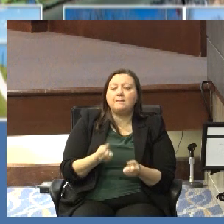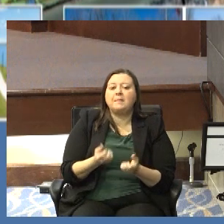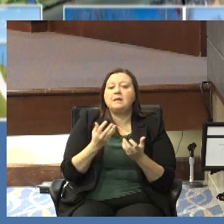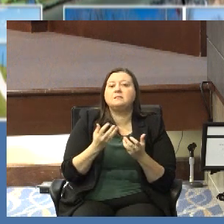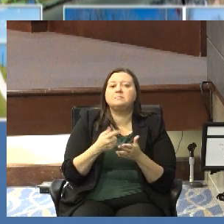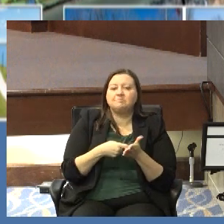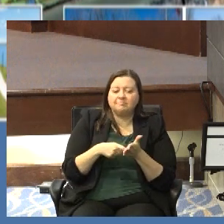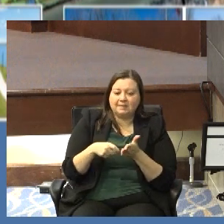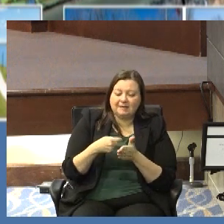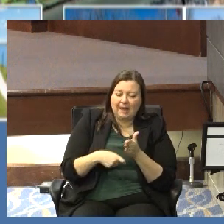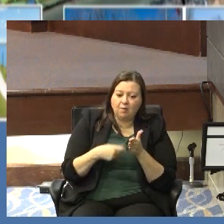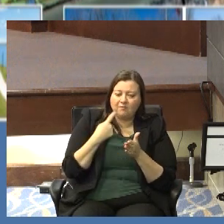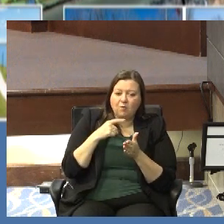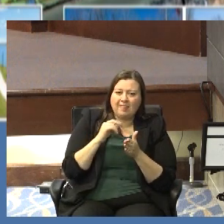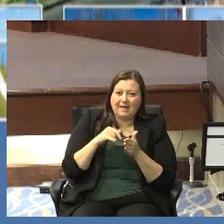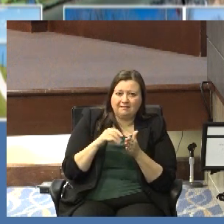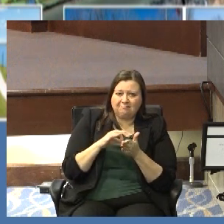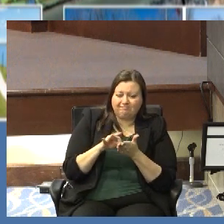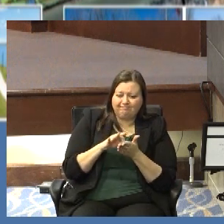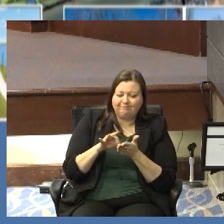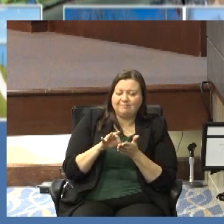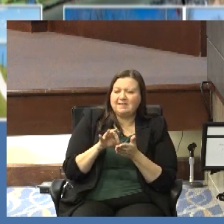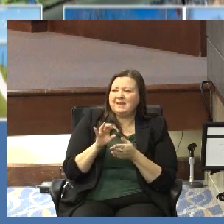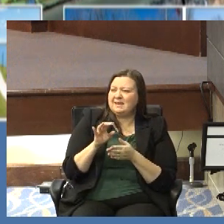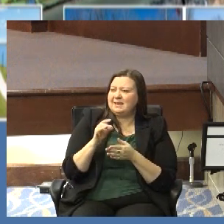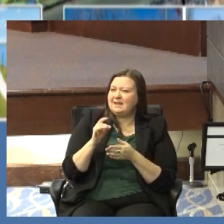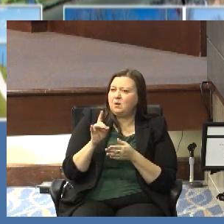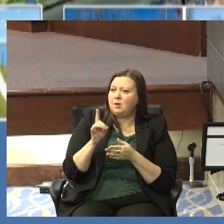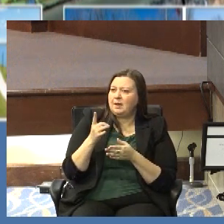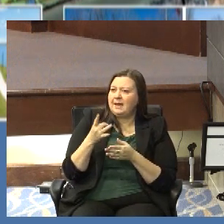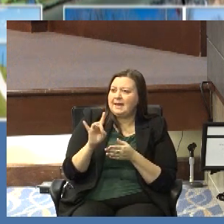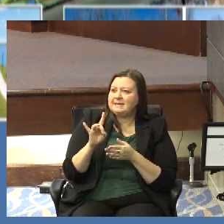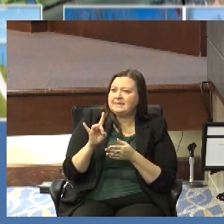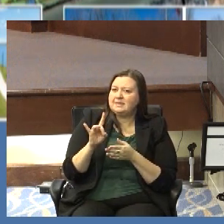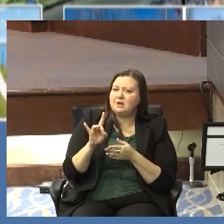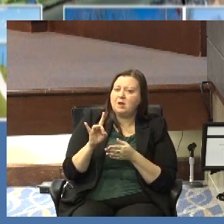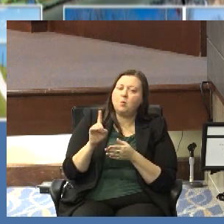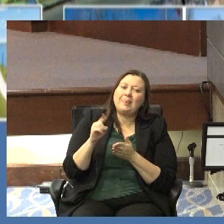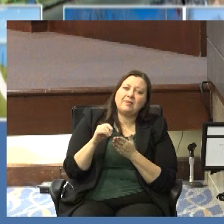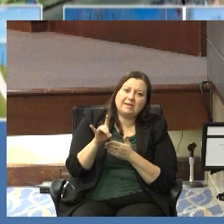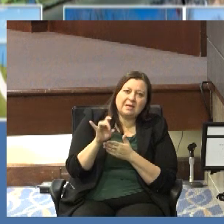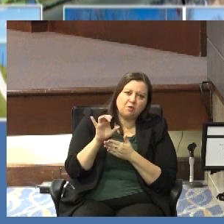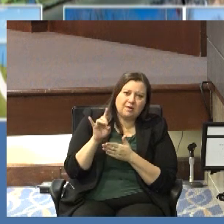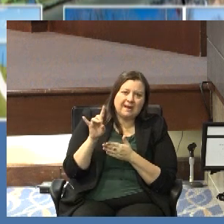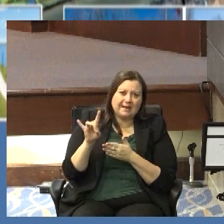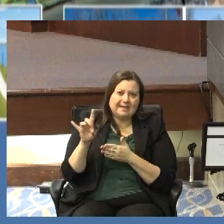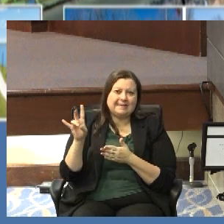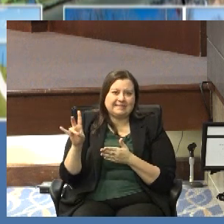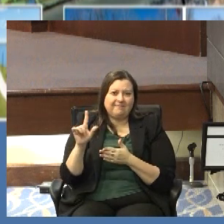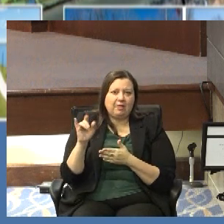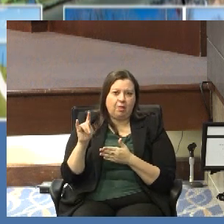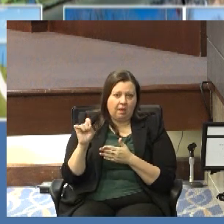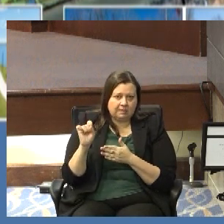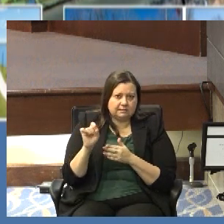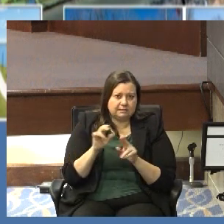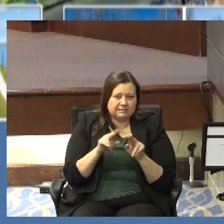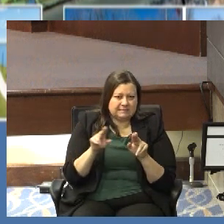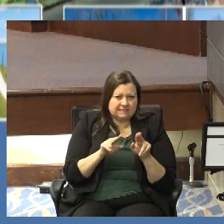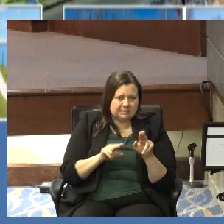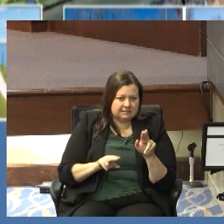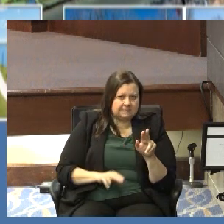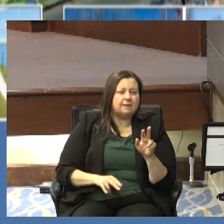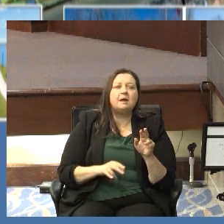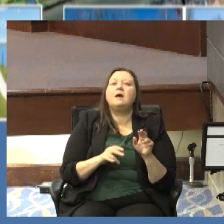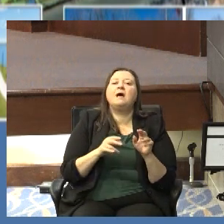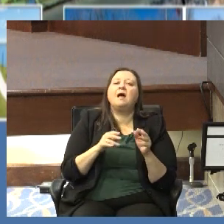the development would be almost 1,887 lots, which is actually less, even though it's going to be